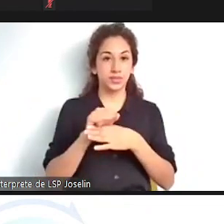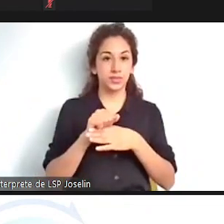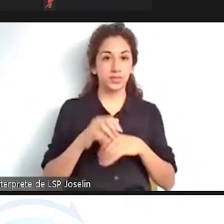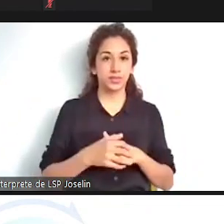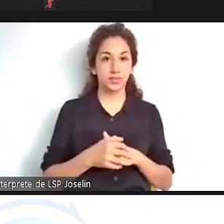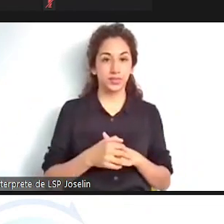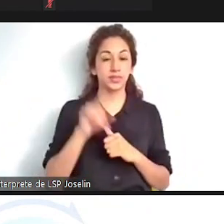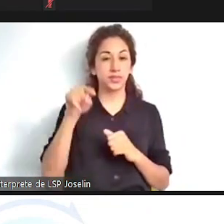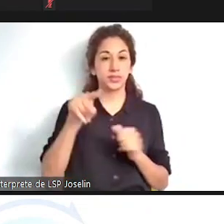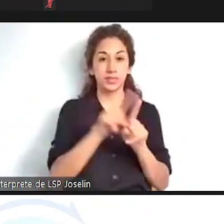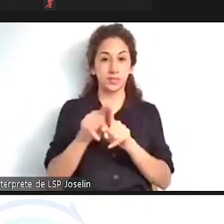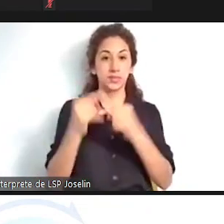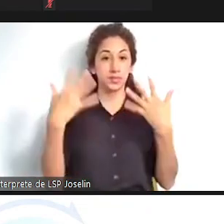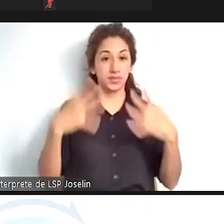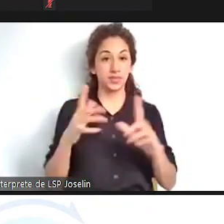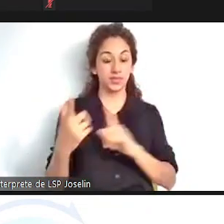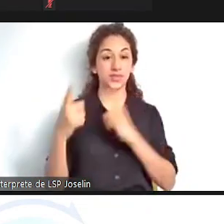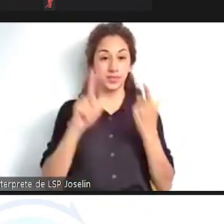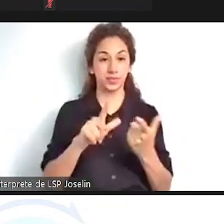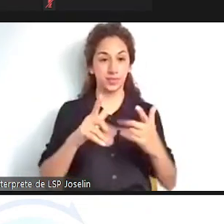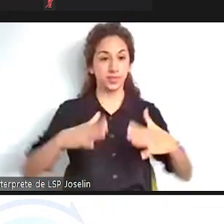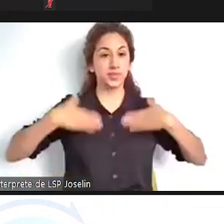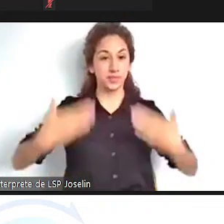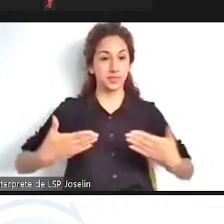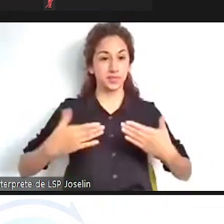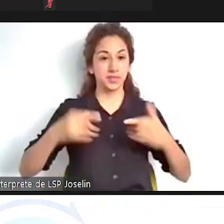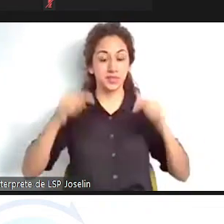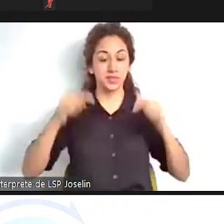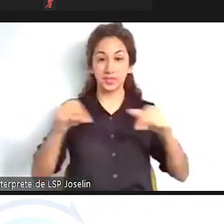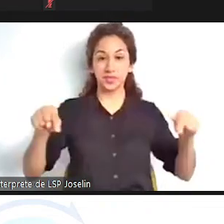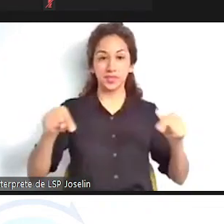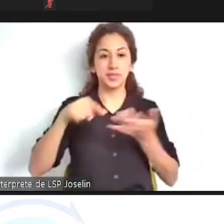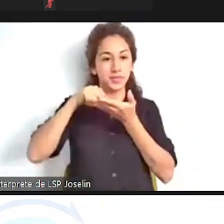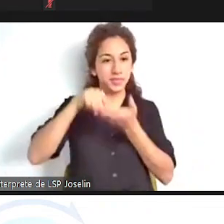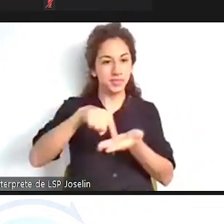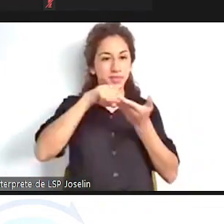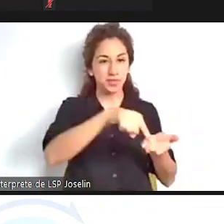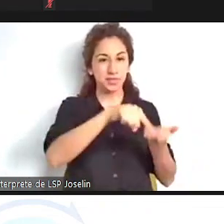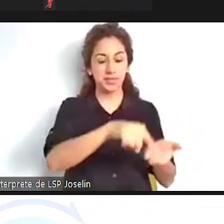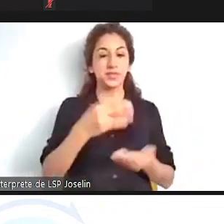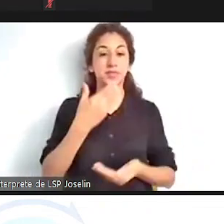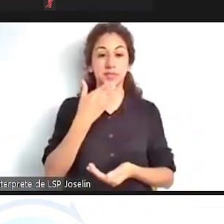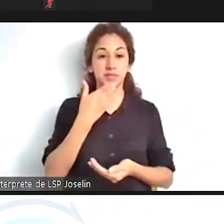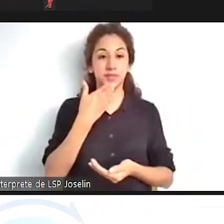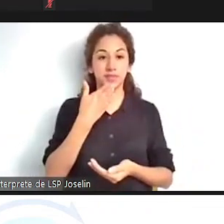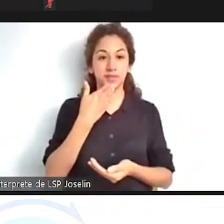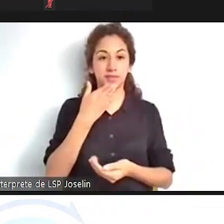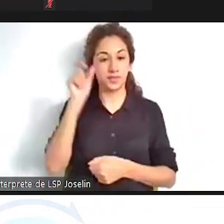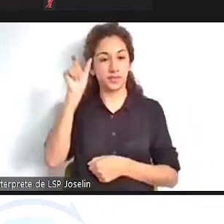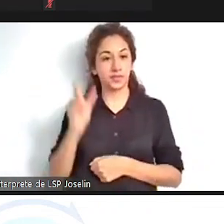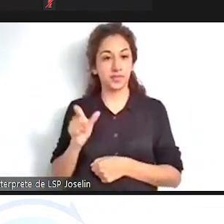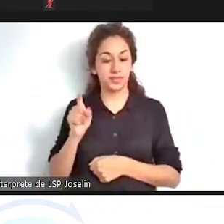their practices and they will be ready for these demands